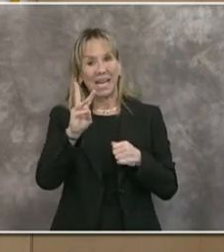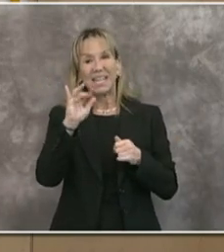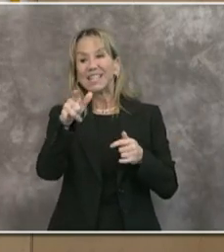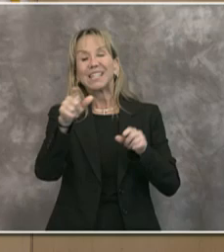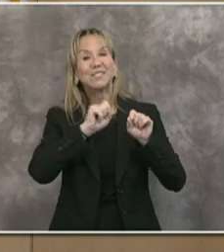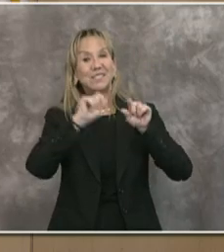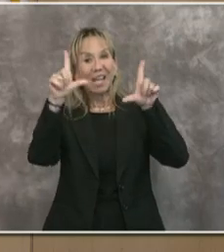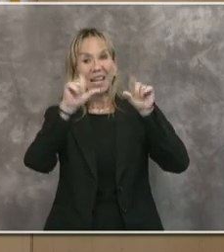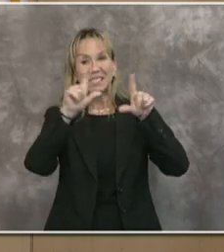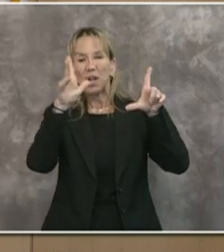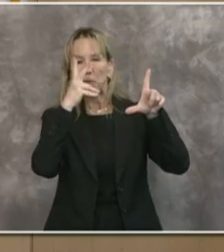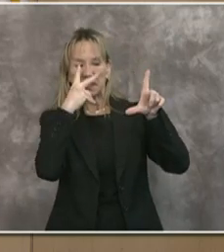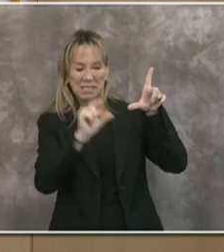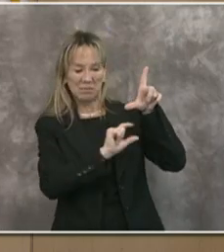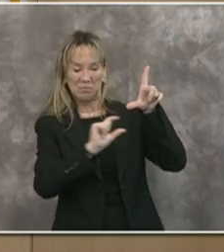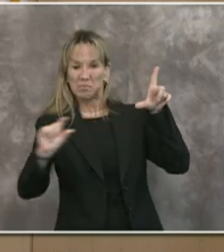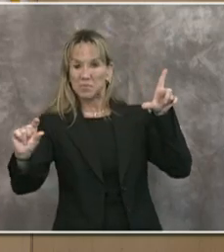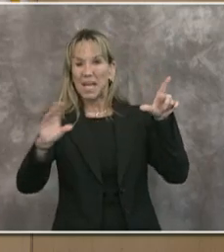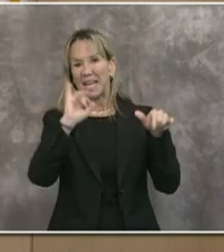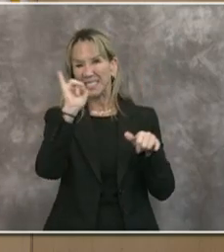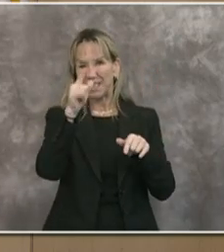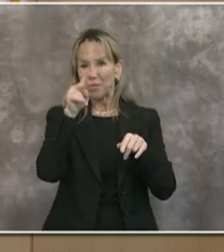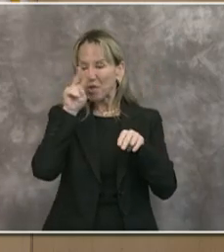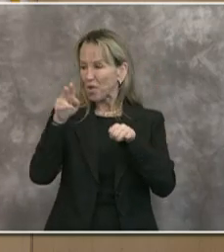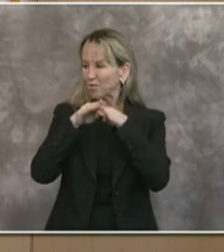we've shown, and also on this